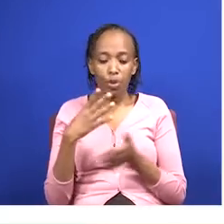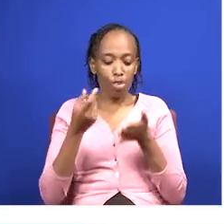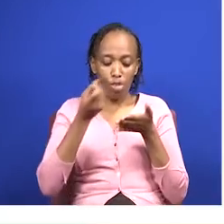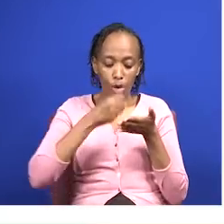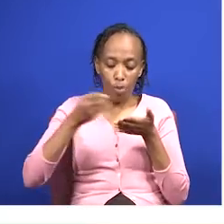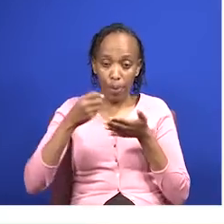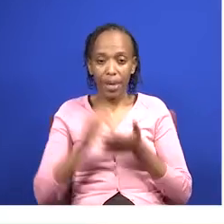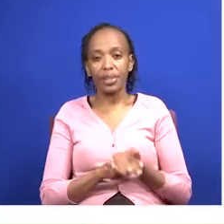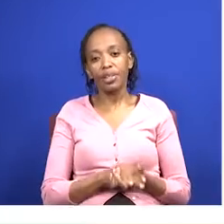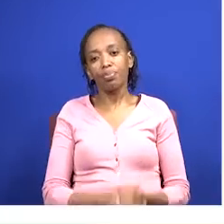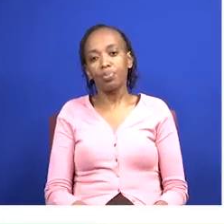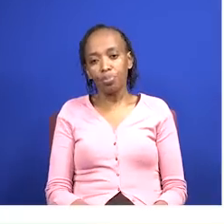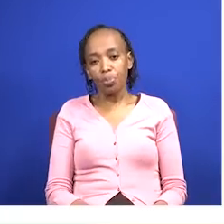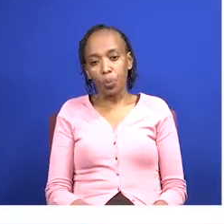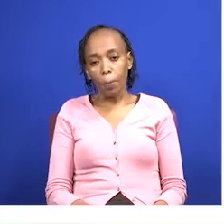beautiful pens,